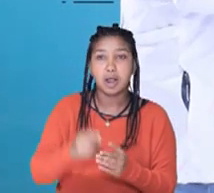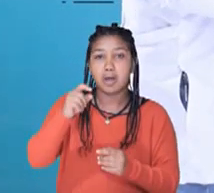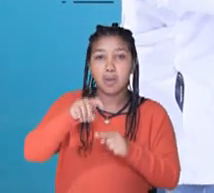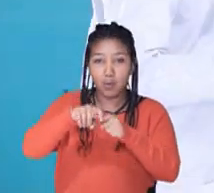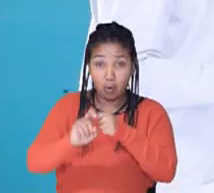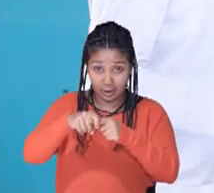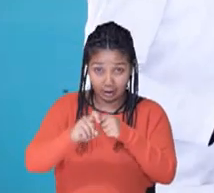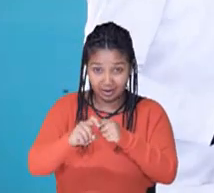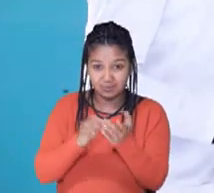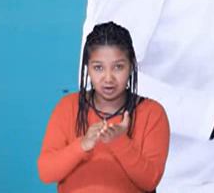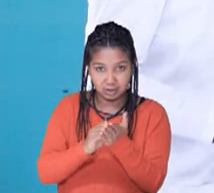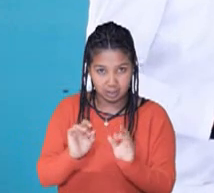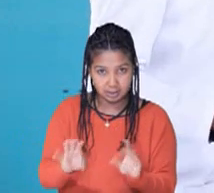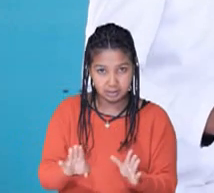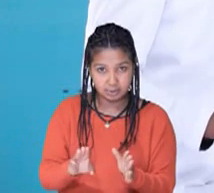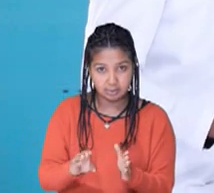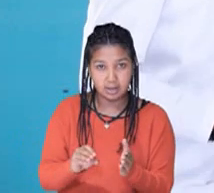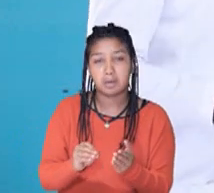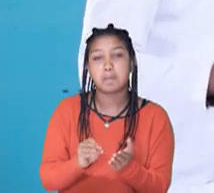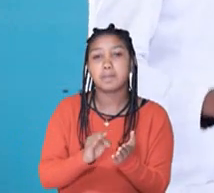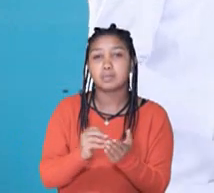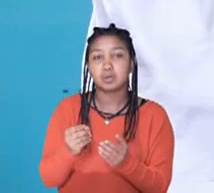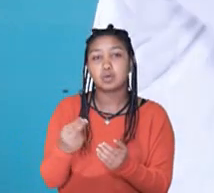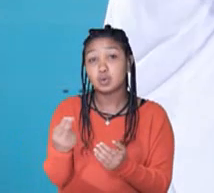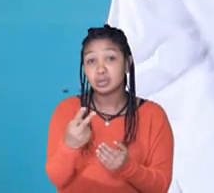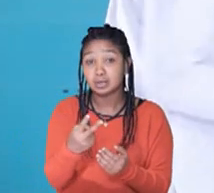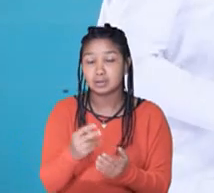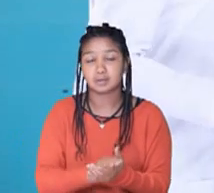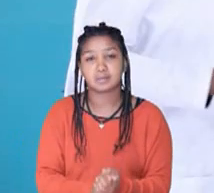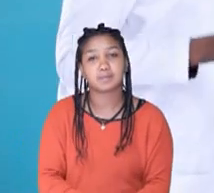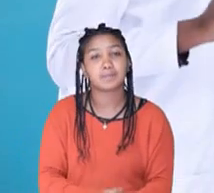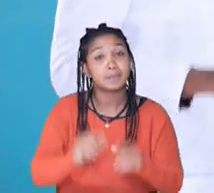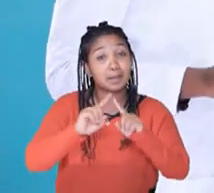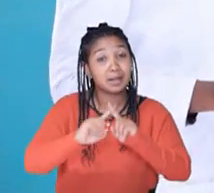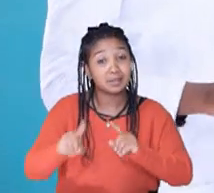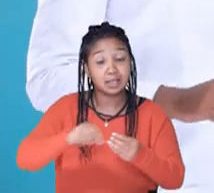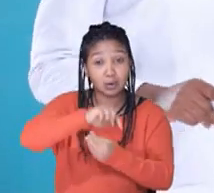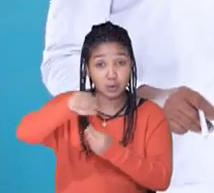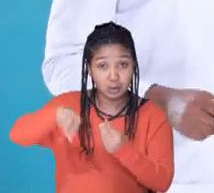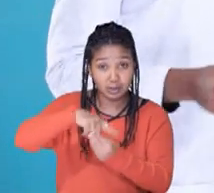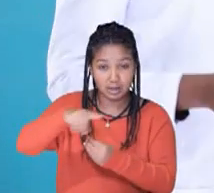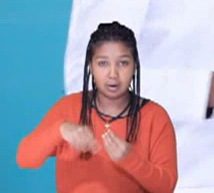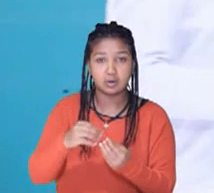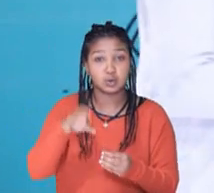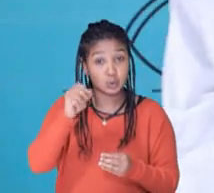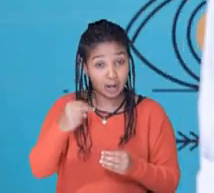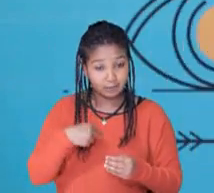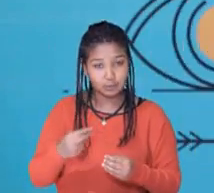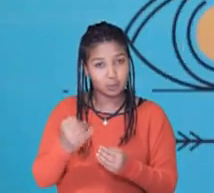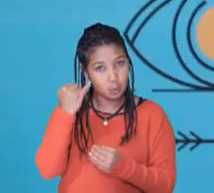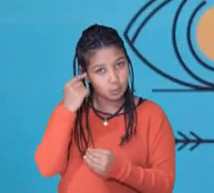and the frictionless as well as massless pulley. You have been using this. But in rotational motion, you should have